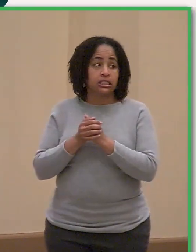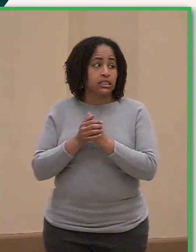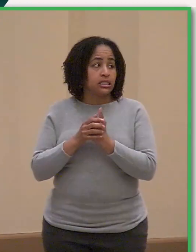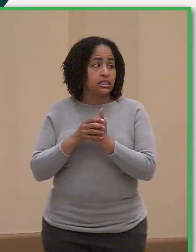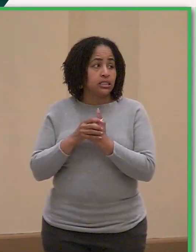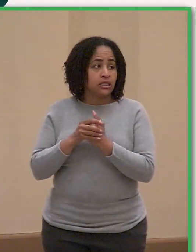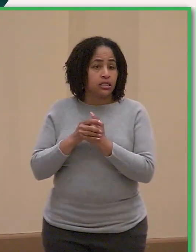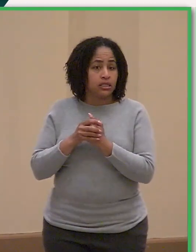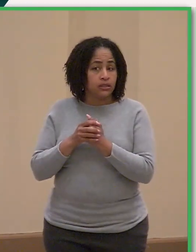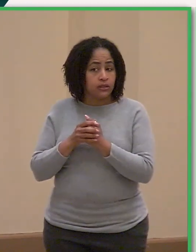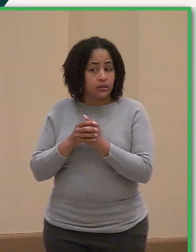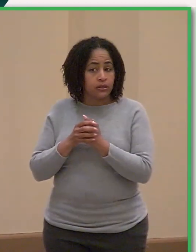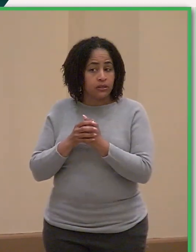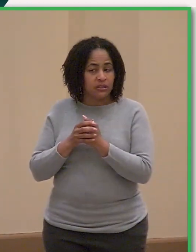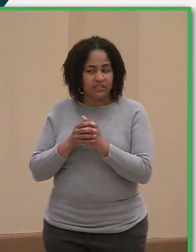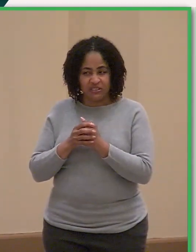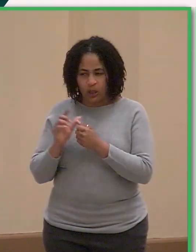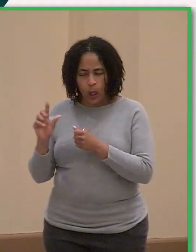Hello, can you hear me?